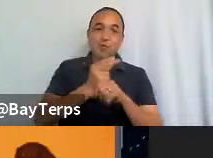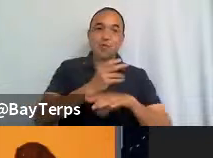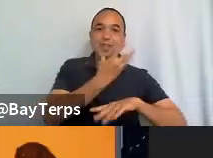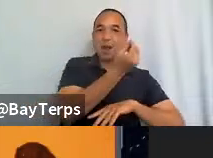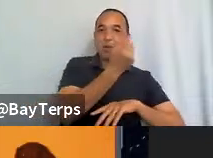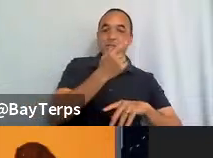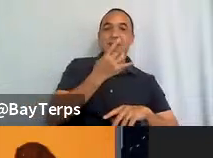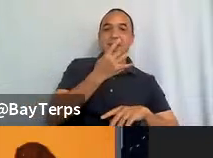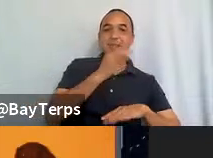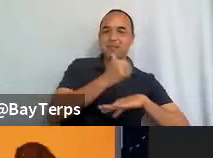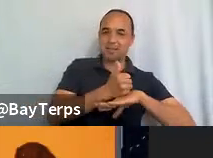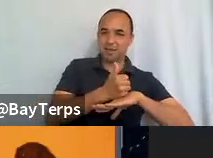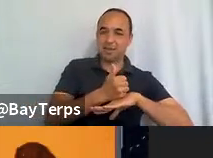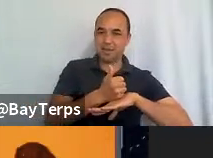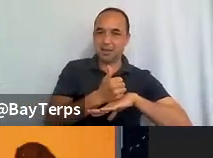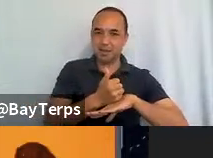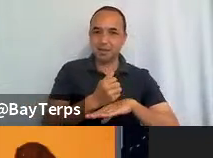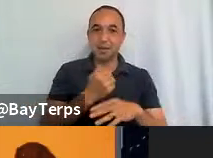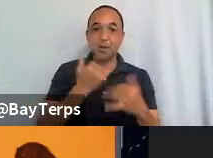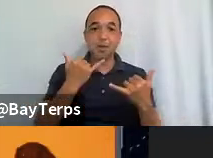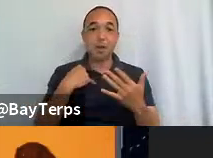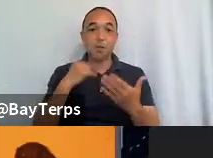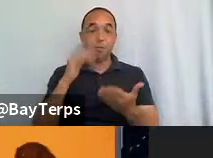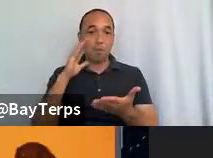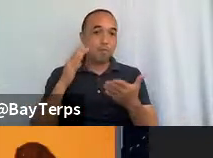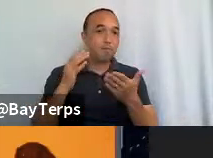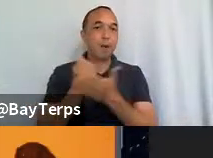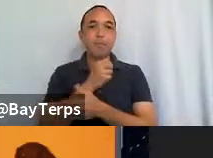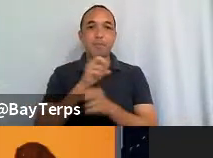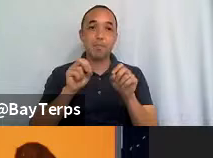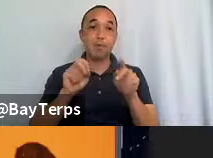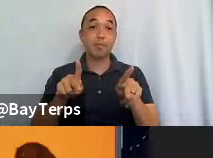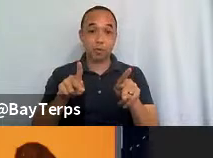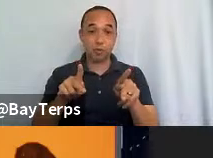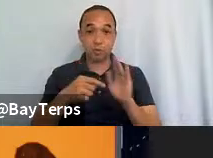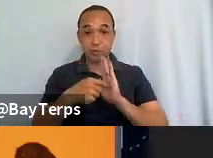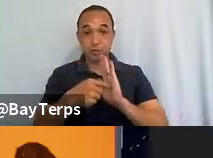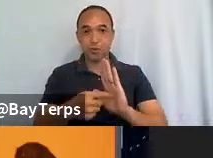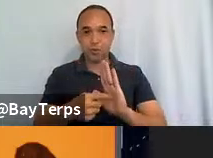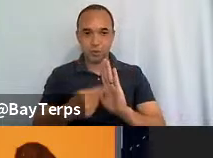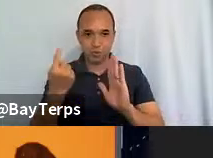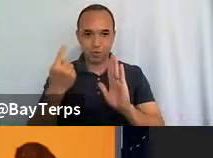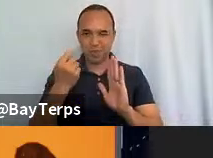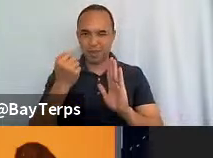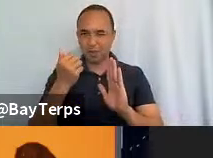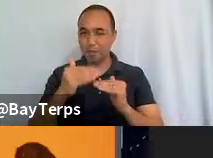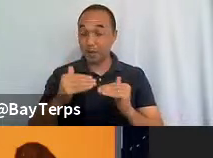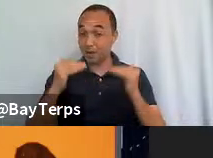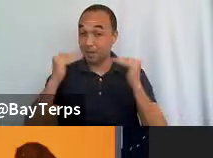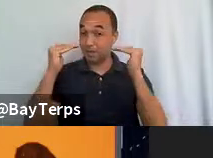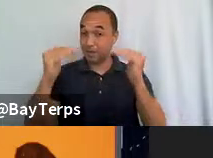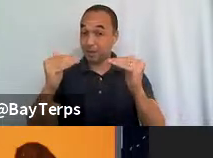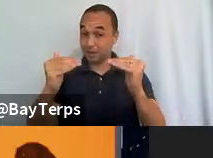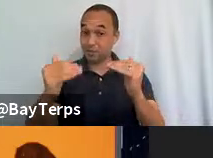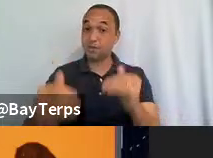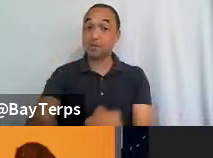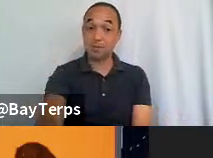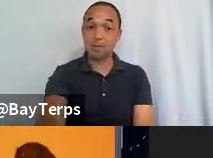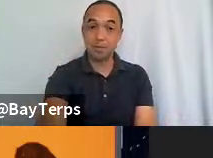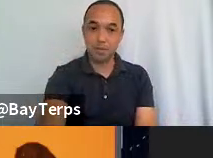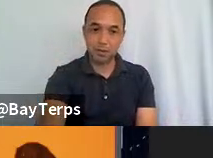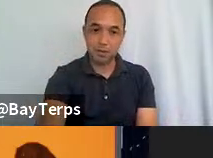And I am going to use this as an opportunity to show you guys something kind of advanced. So if this